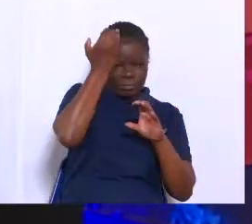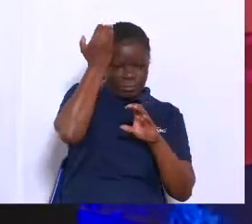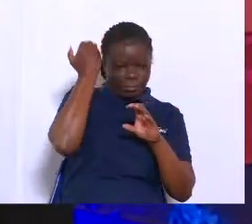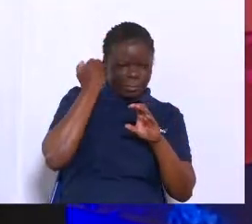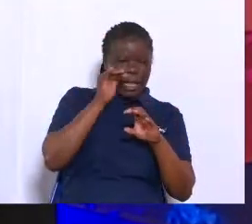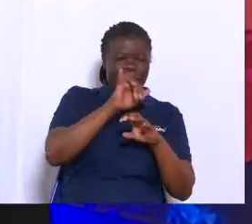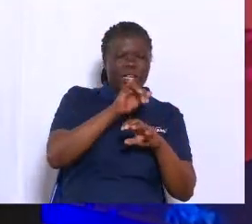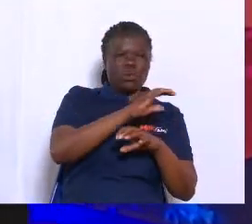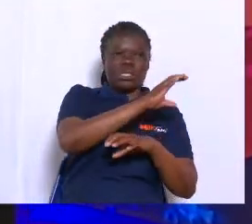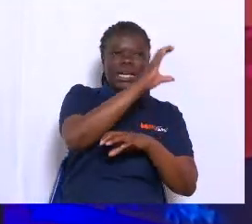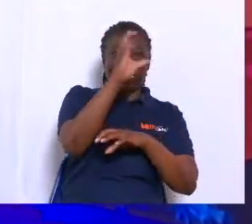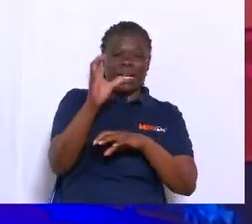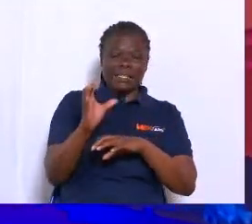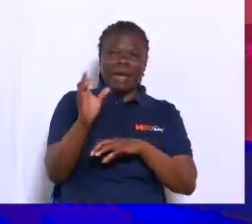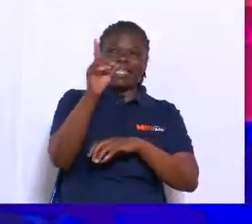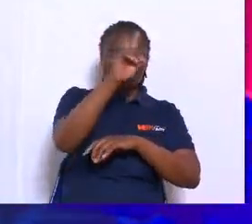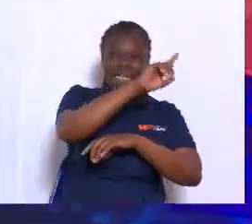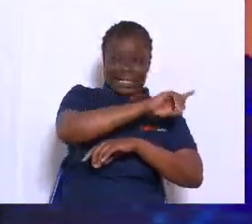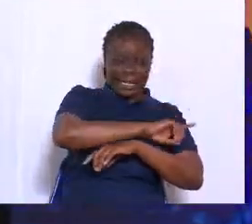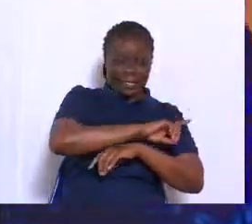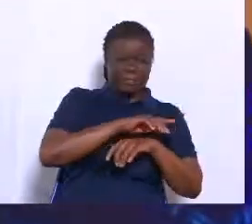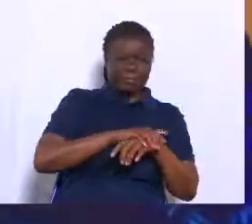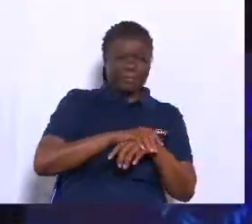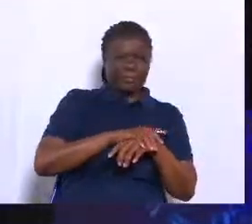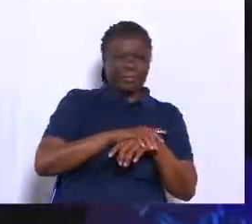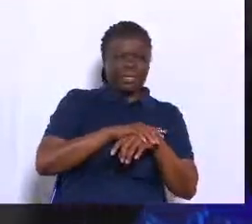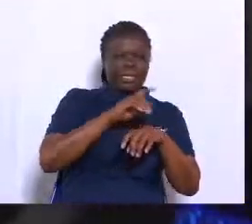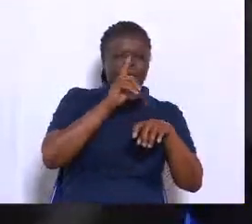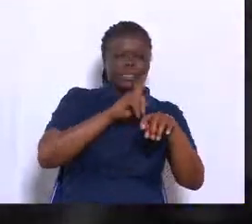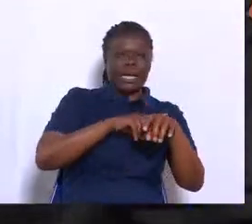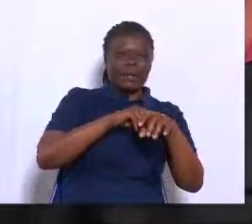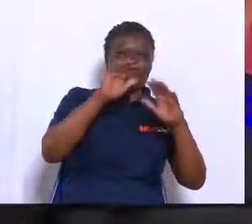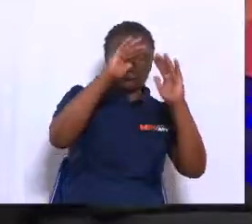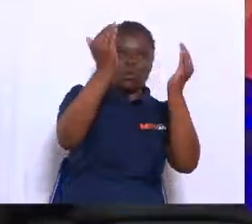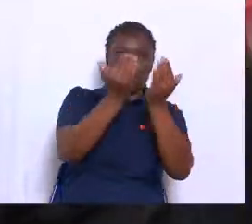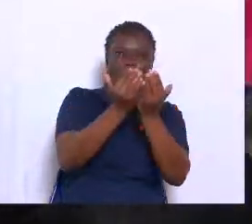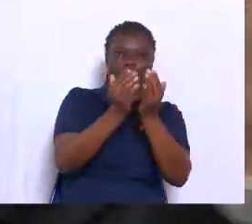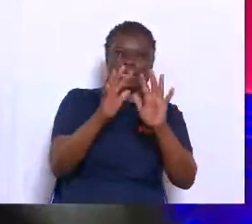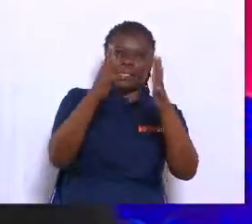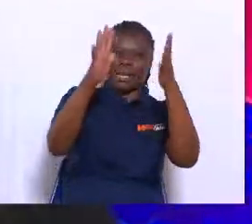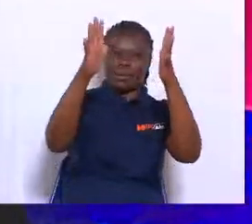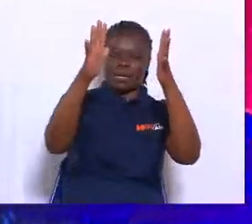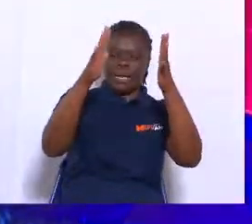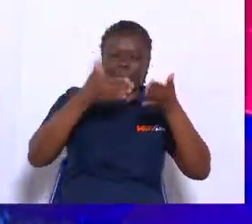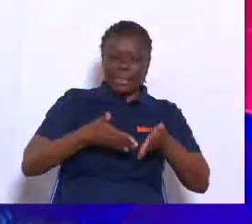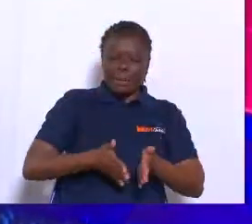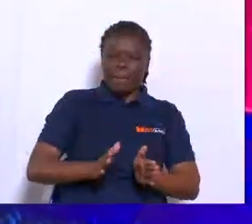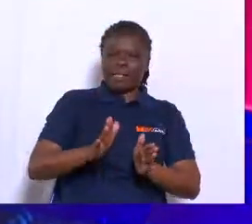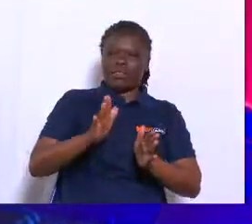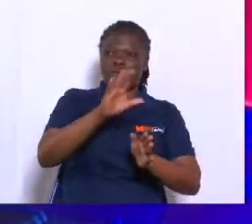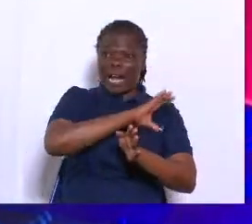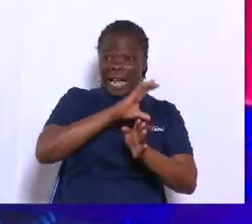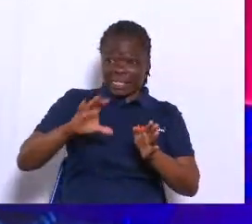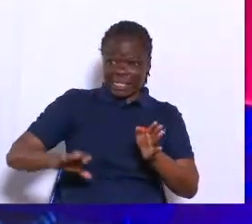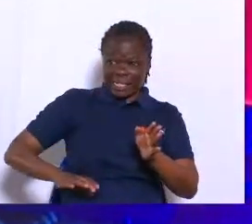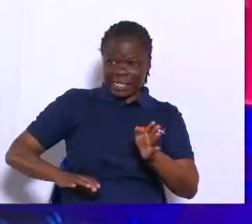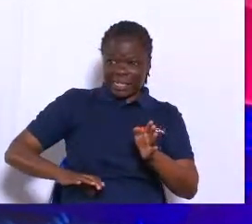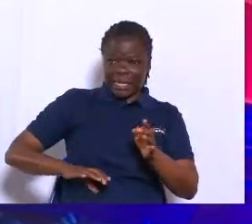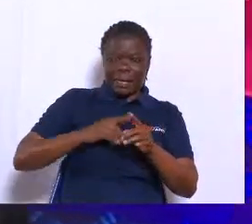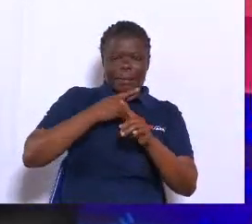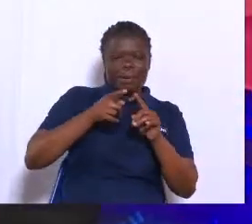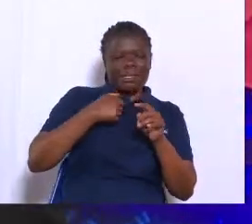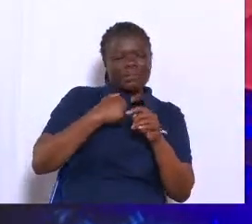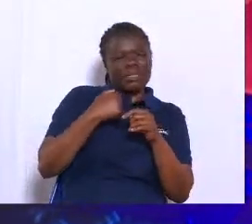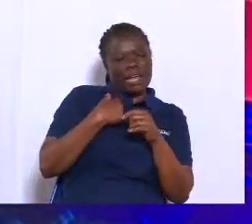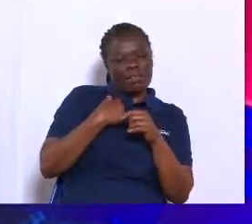Christmas Day. When the world celebrates the birth of Christ. Now, we know Jesus wasn't born on that day. But he said, look,